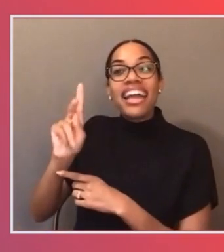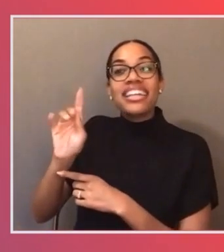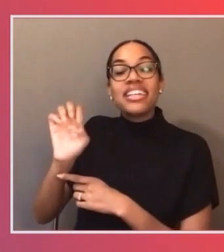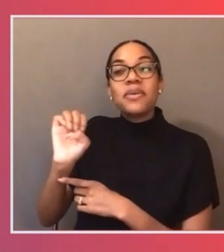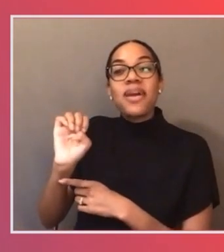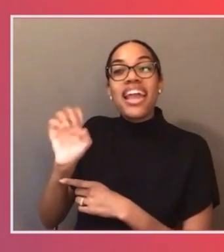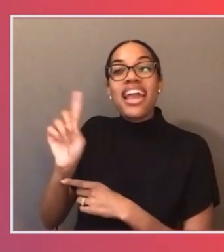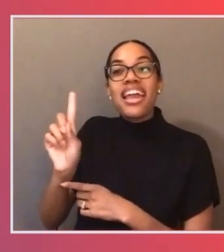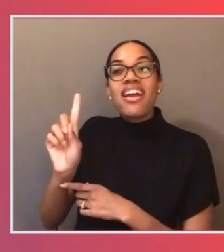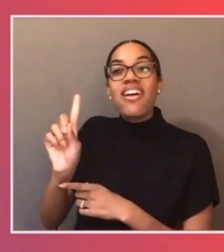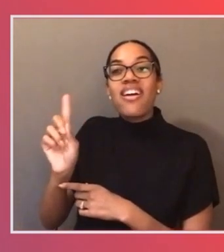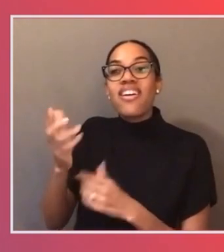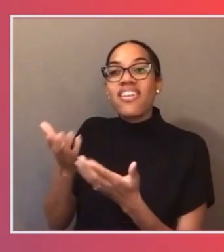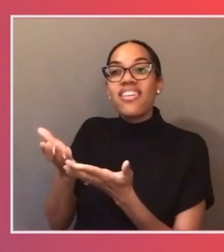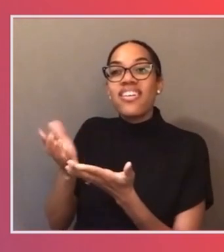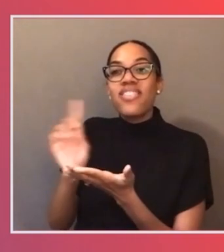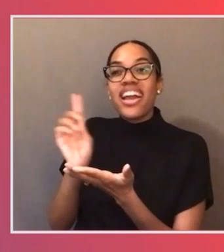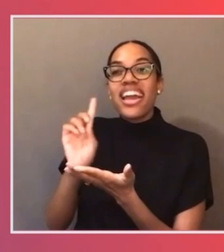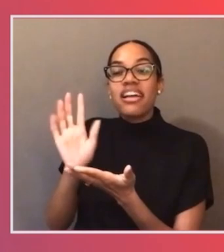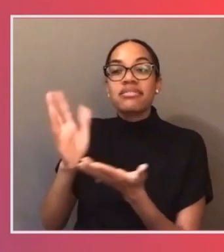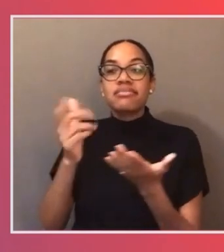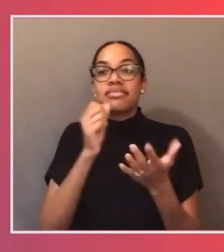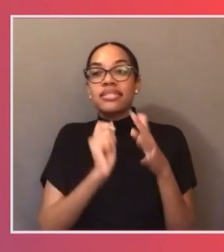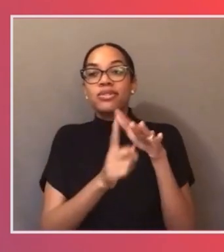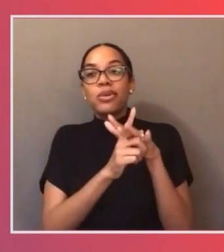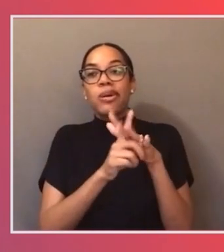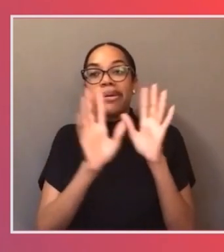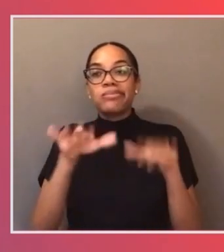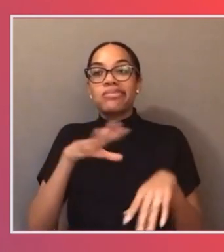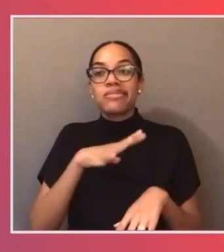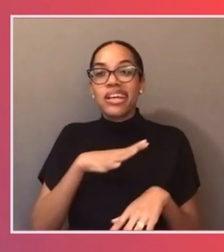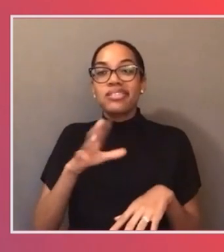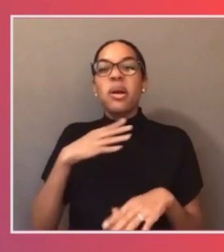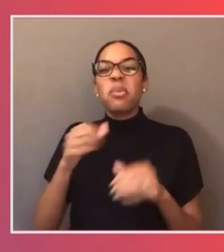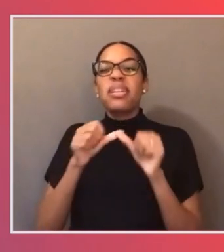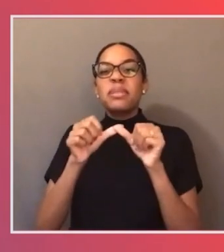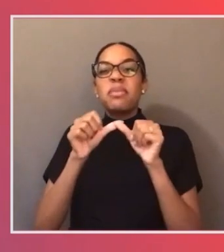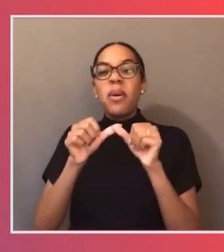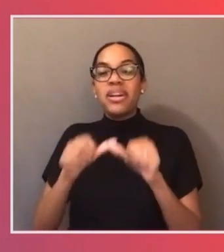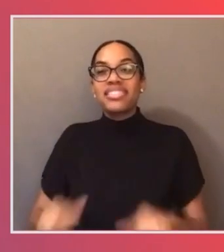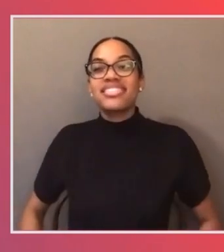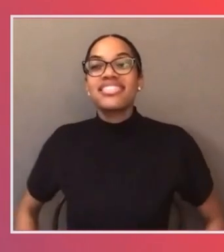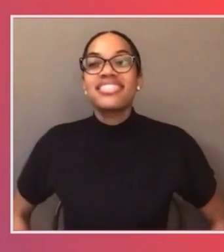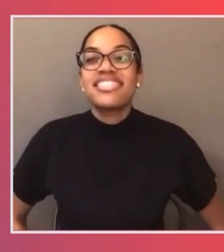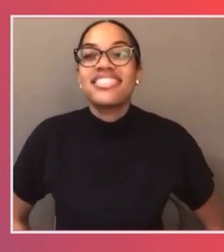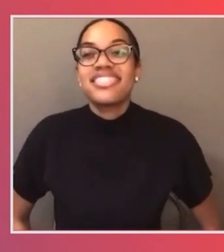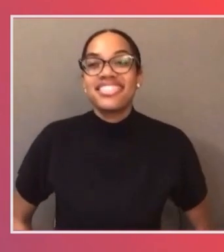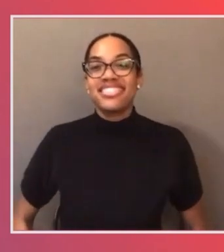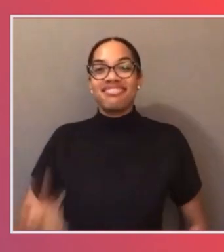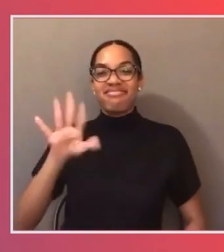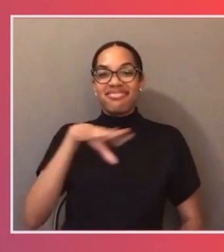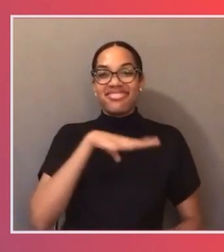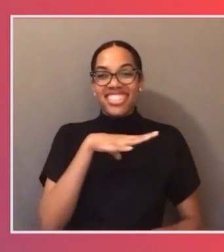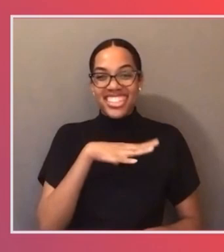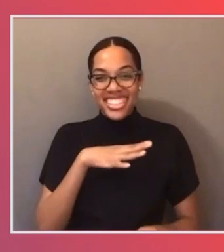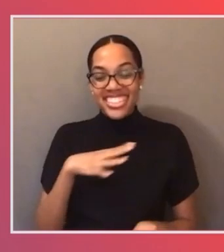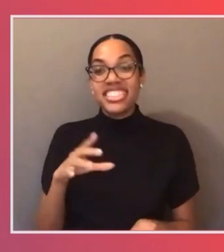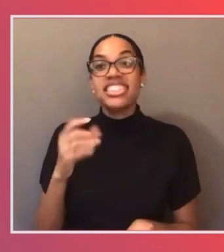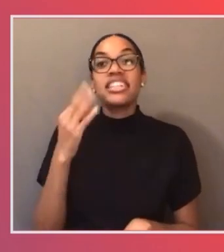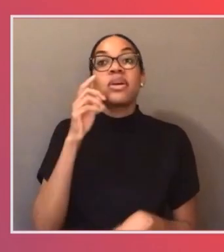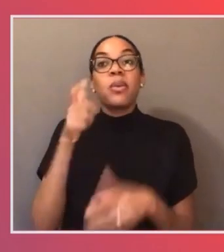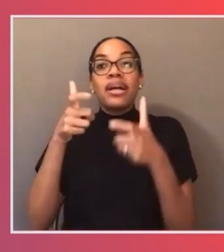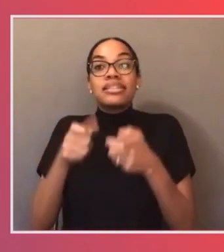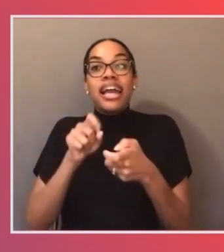Okay. All right. All right, well, we're going to keep going anyway. Mackie wants to text you an answer. He's more than welcome to. This is the first